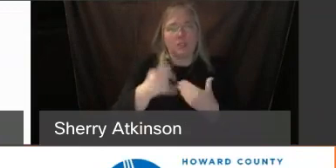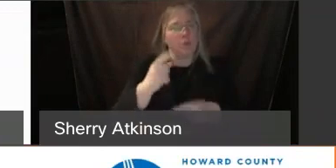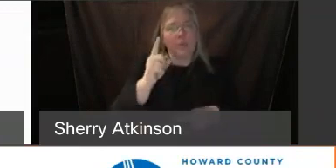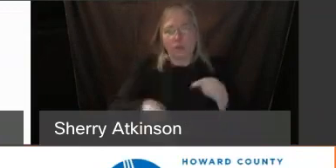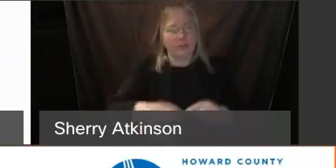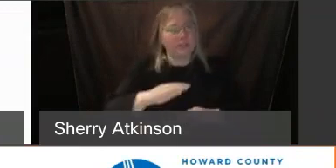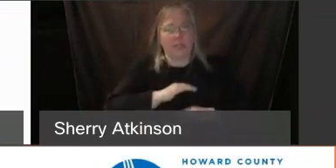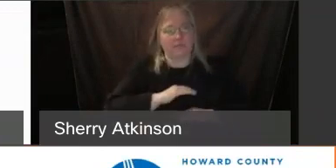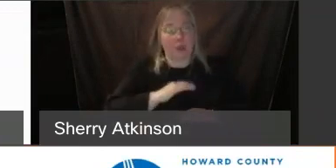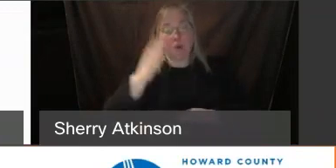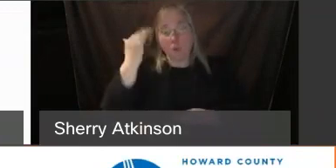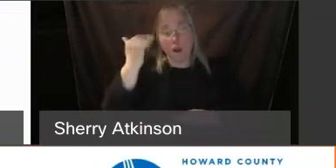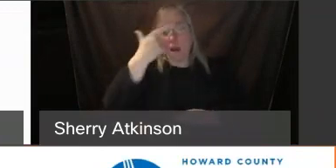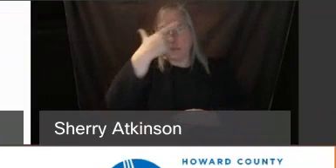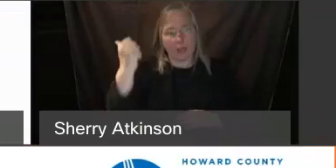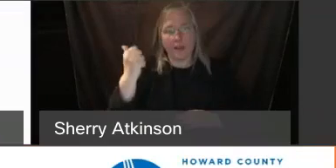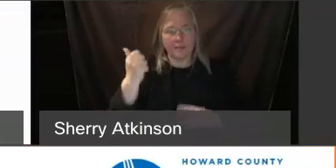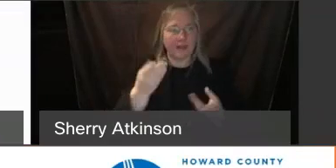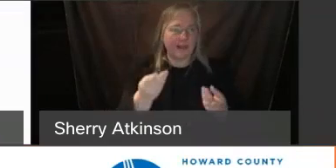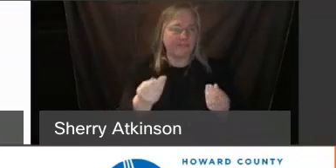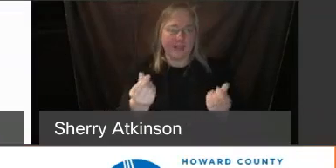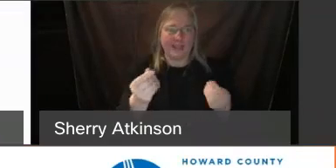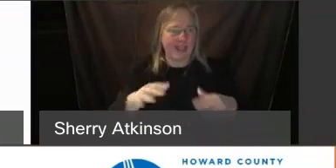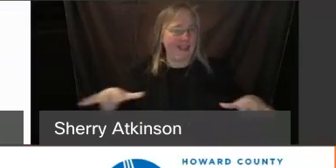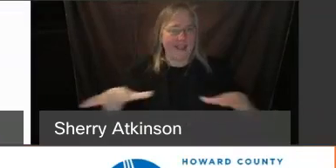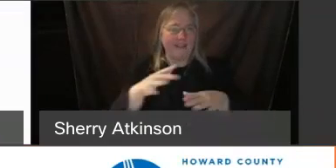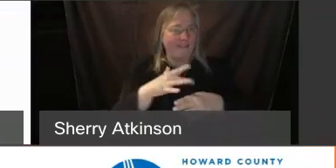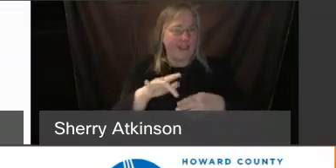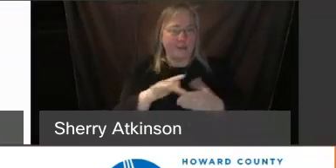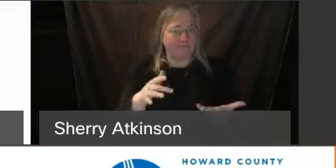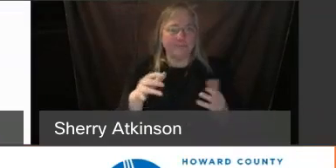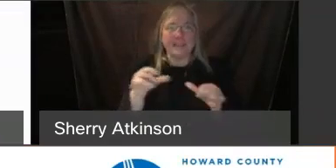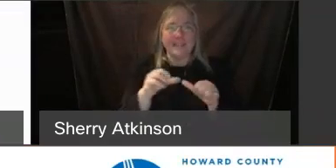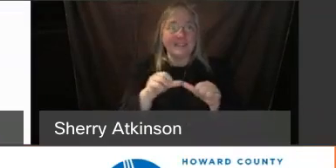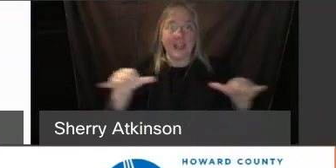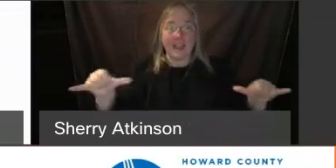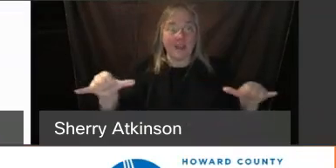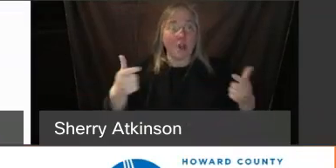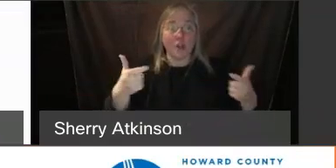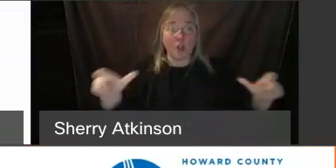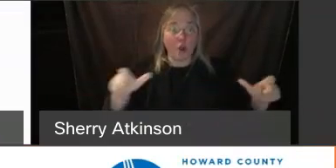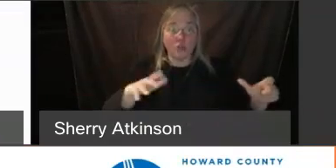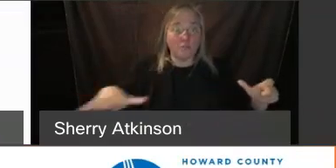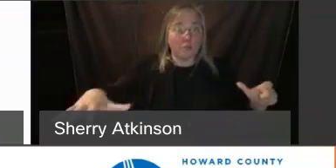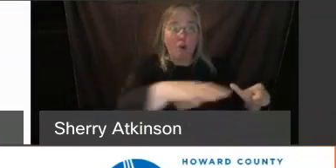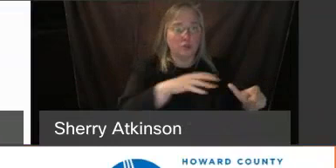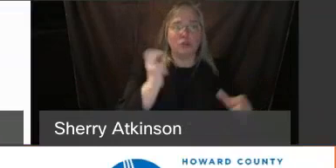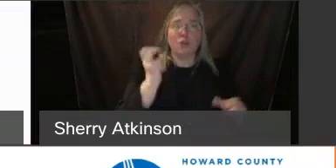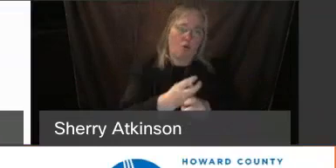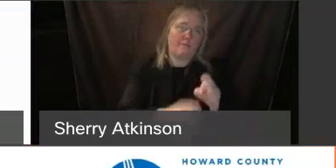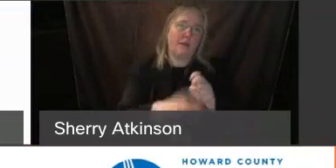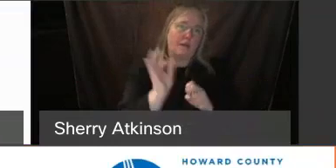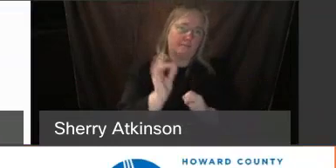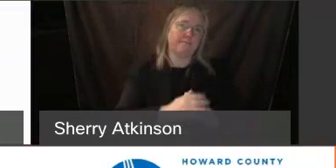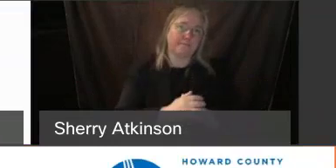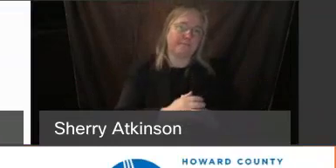because of the land availability, the scale. Large parcels are difficult to come by,